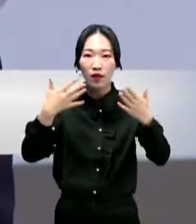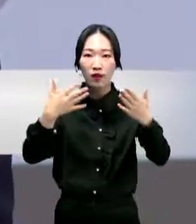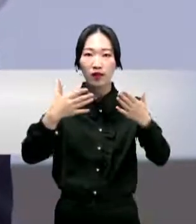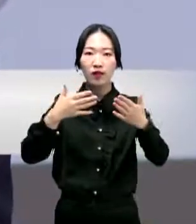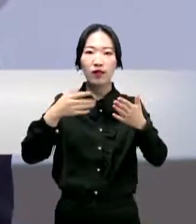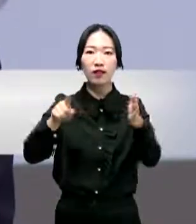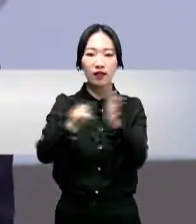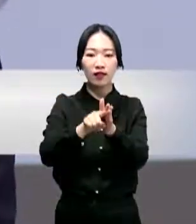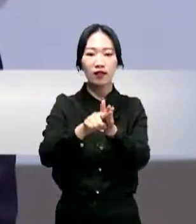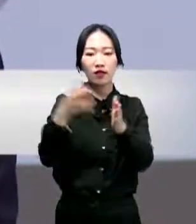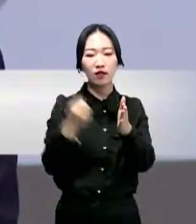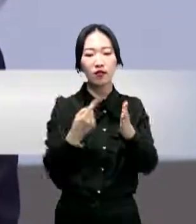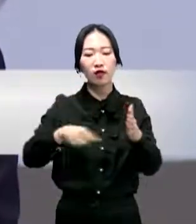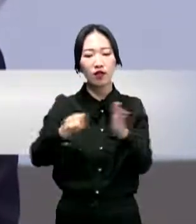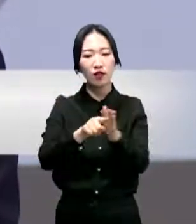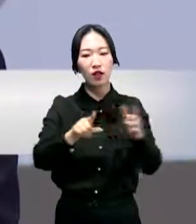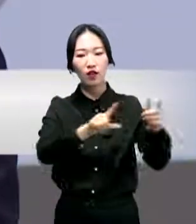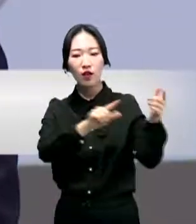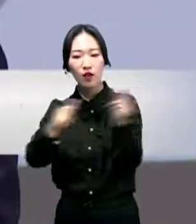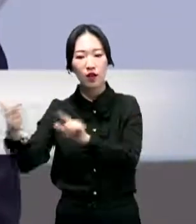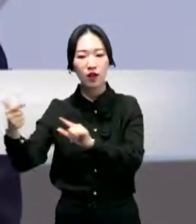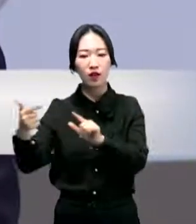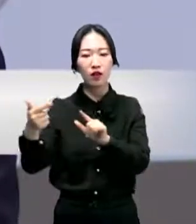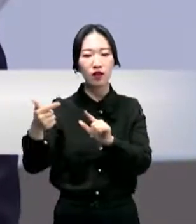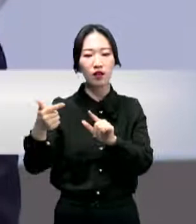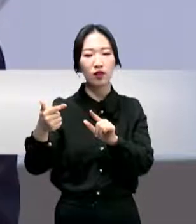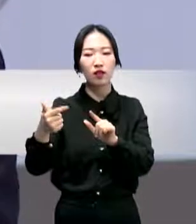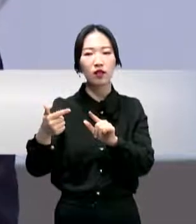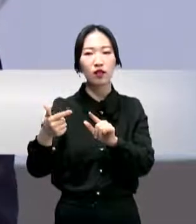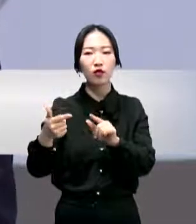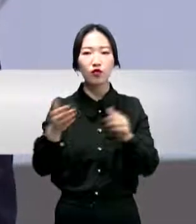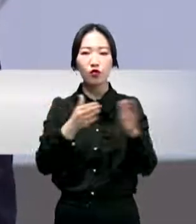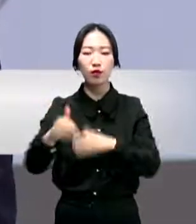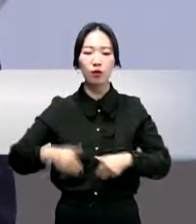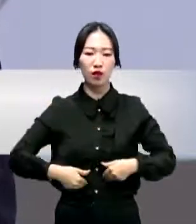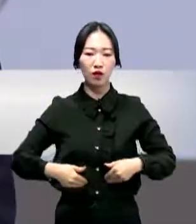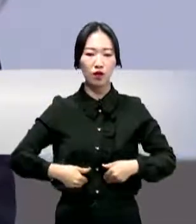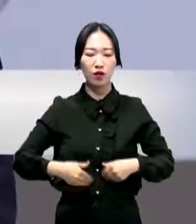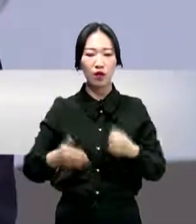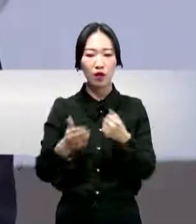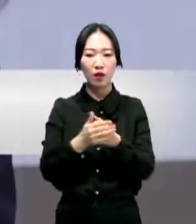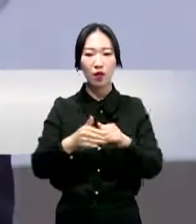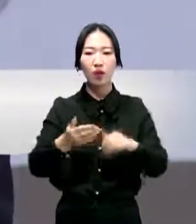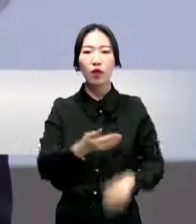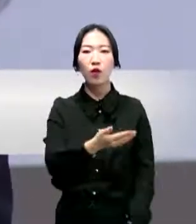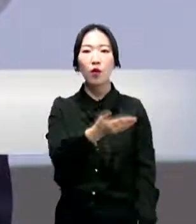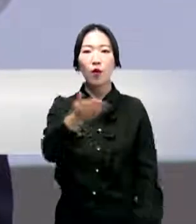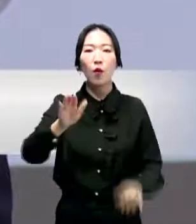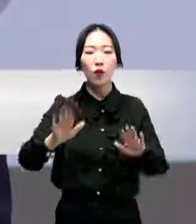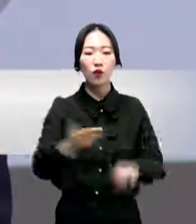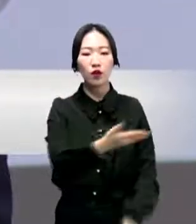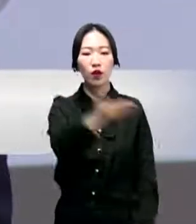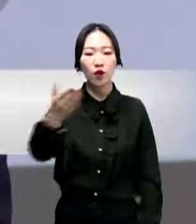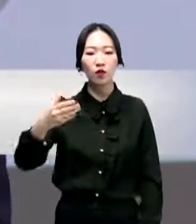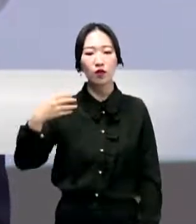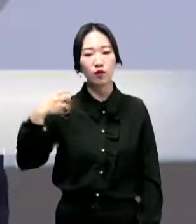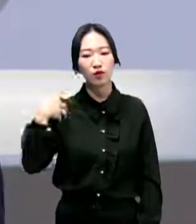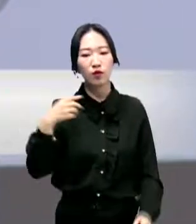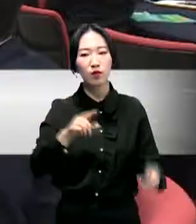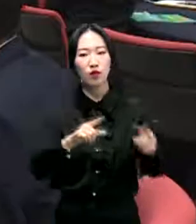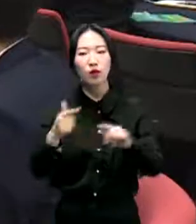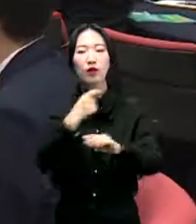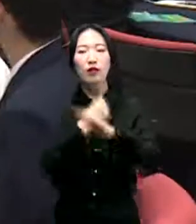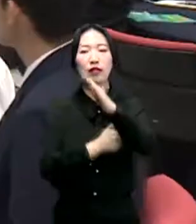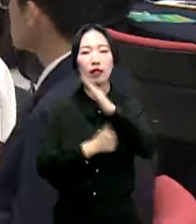is done serious. And in a lot of regard, you are the hope of the entire generation that I